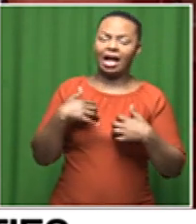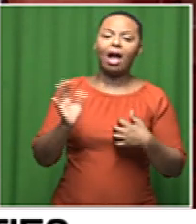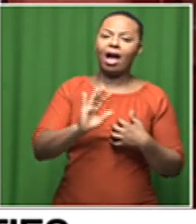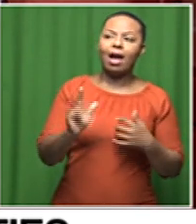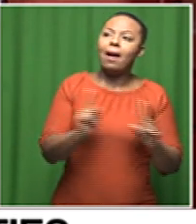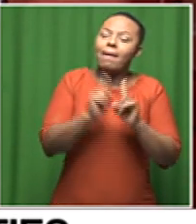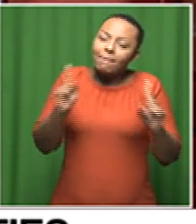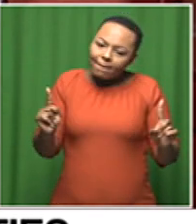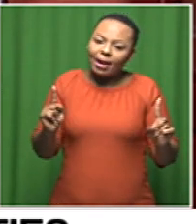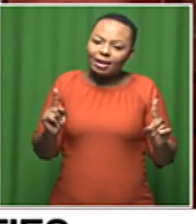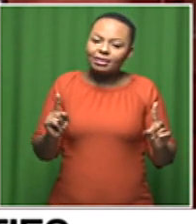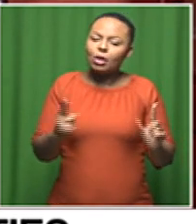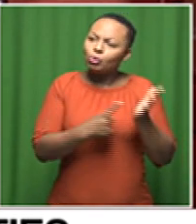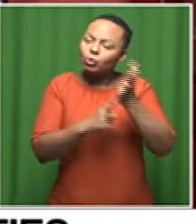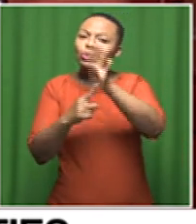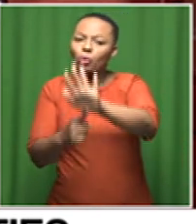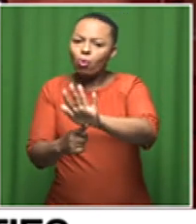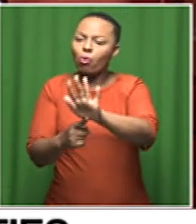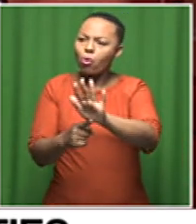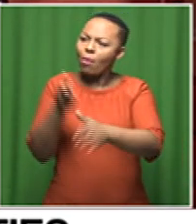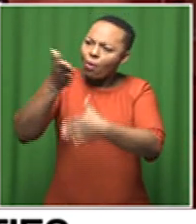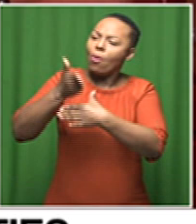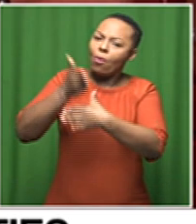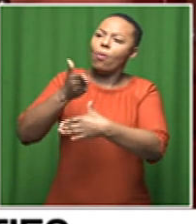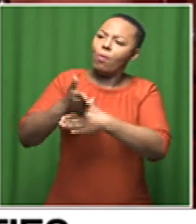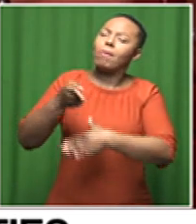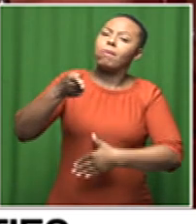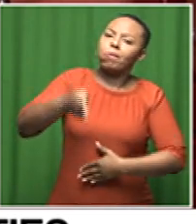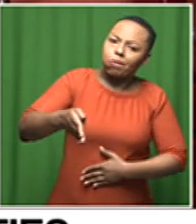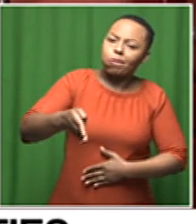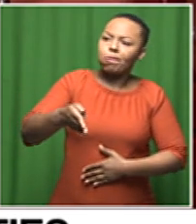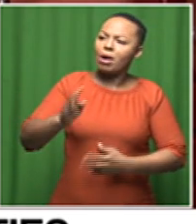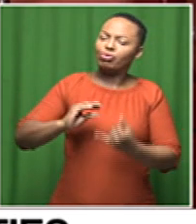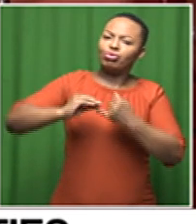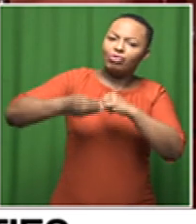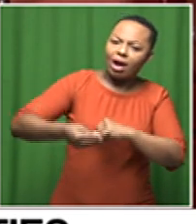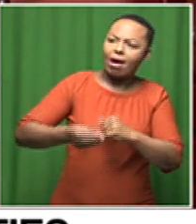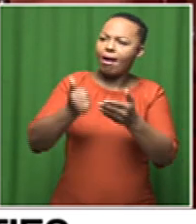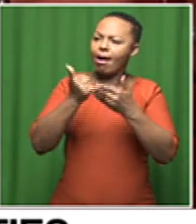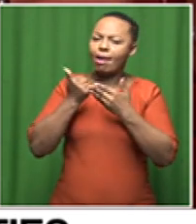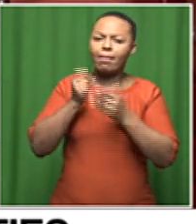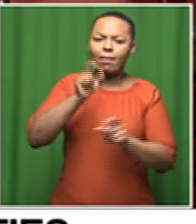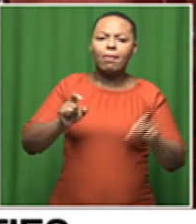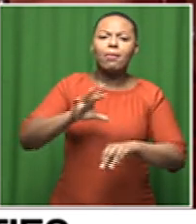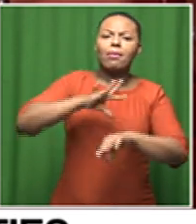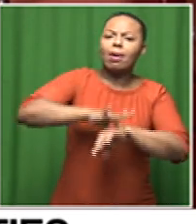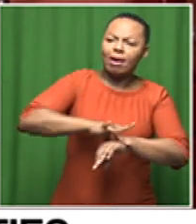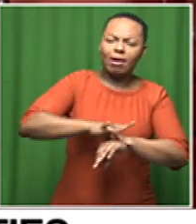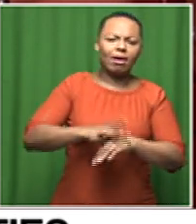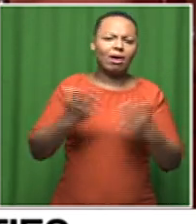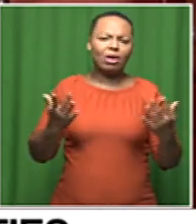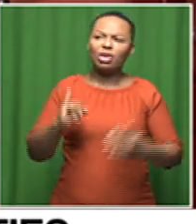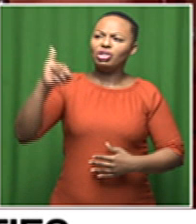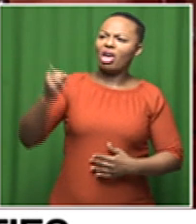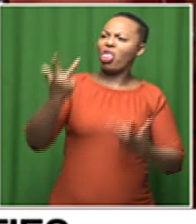But you know, we trying, not fellow Oromoto